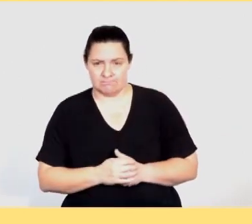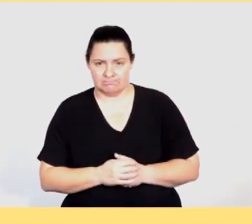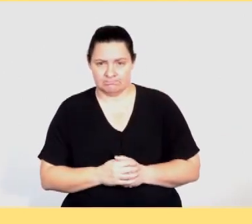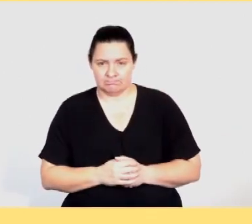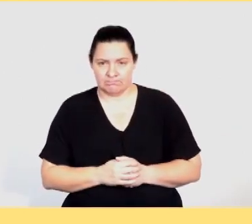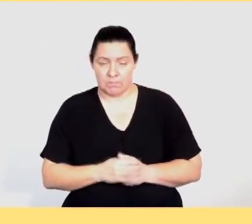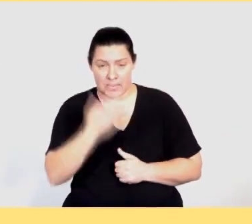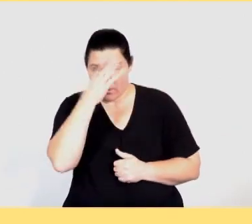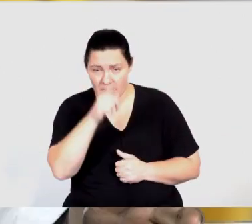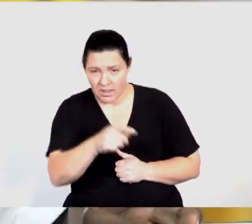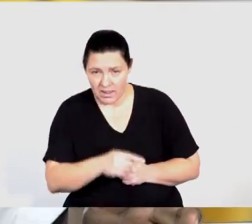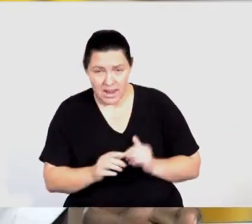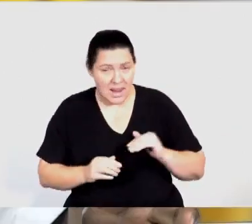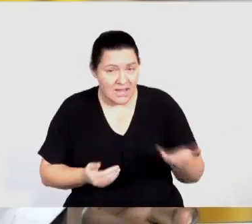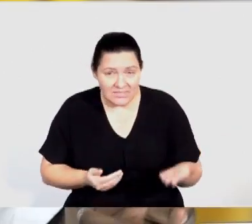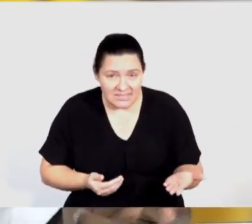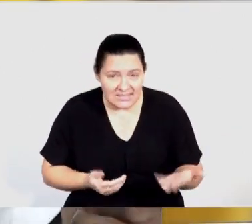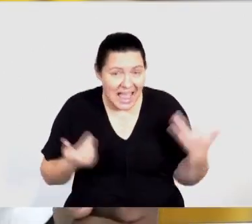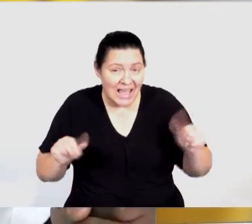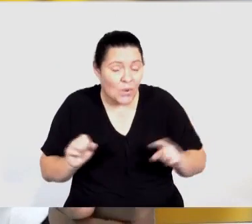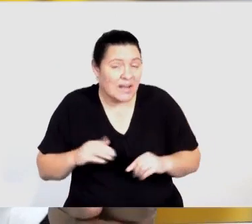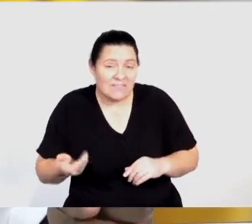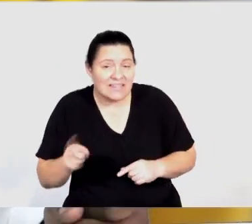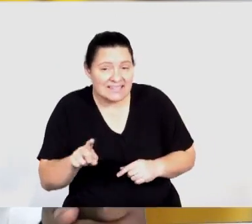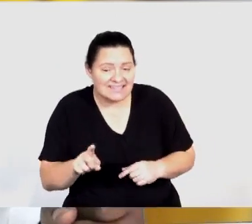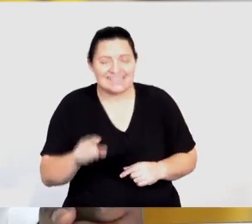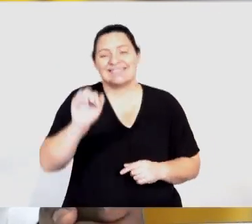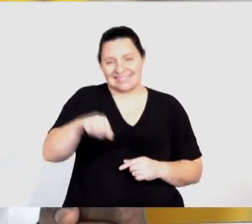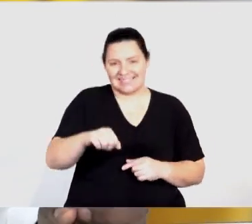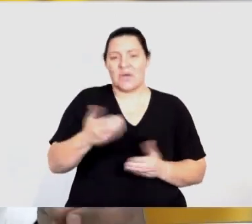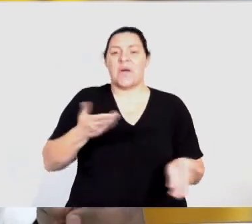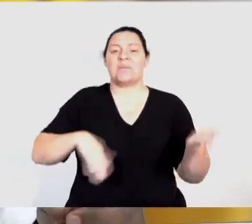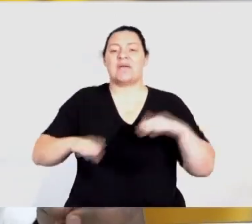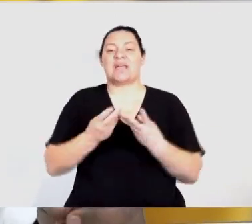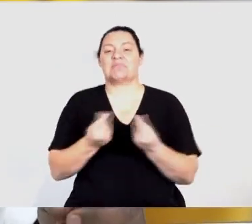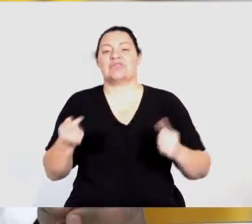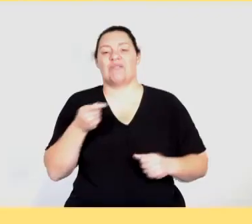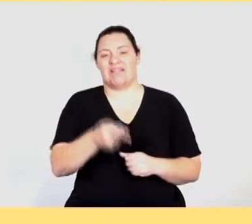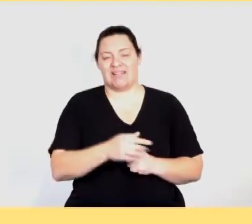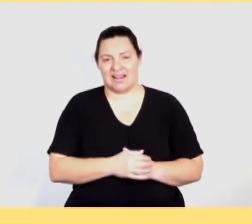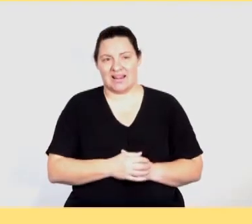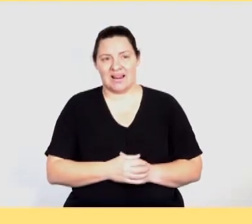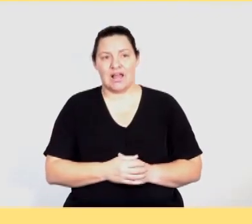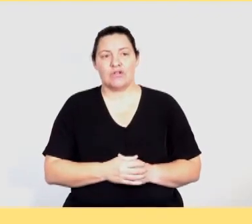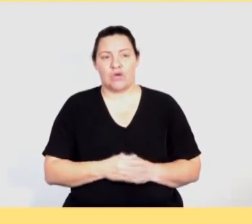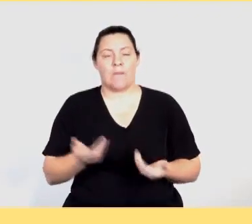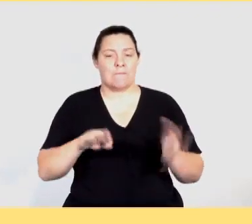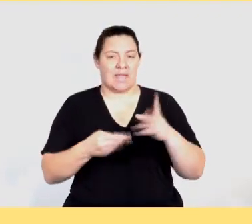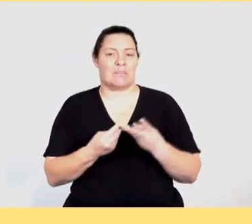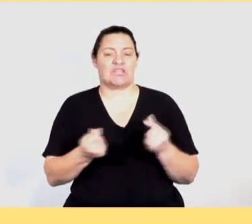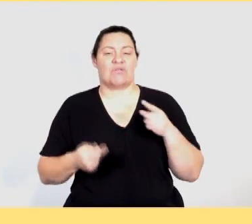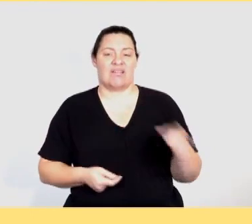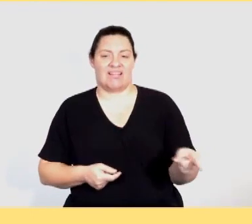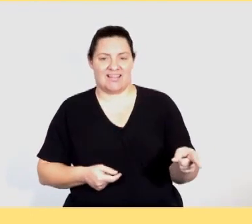2,200. You know what now is left? Which account is left? Yes, your packing materials. There is my